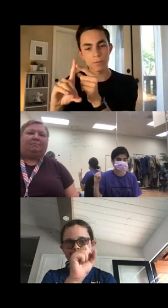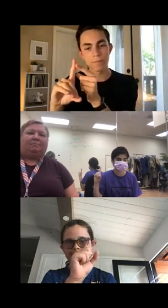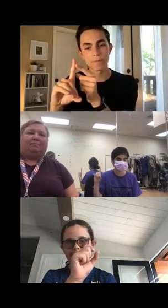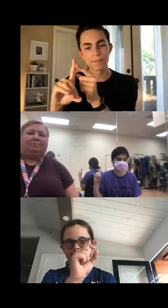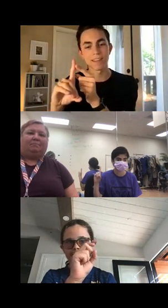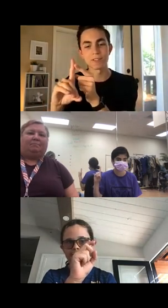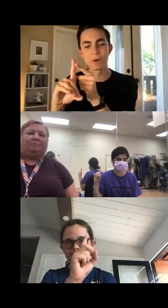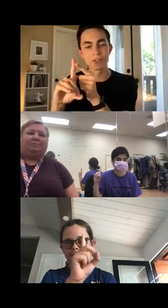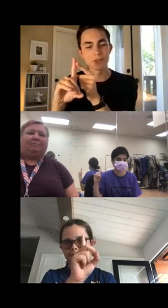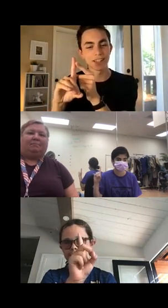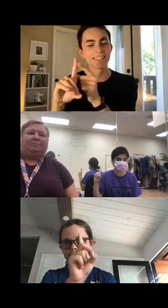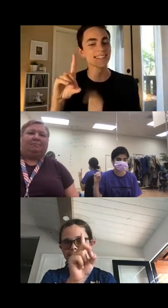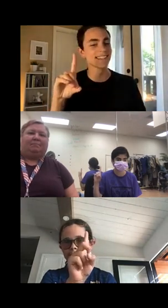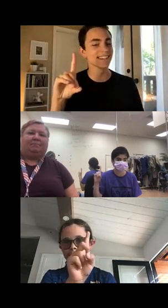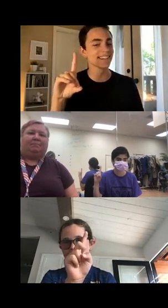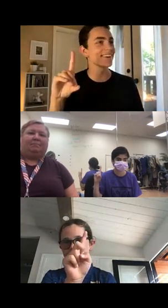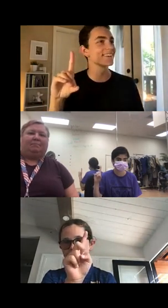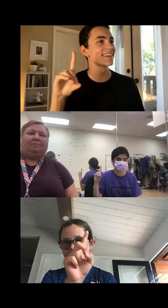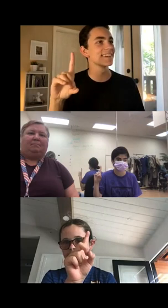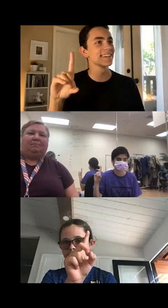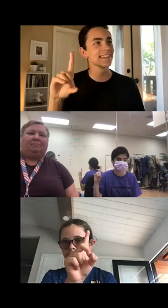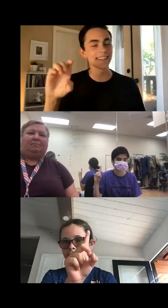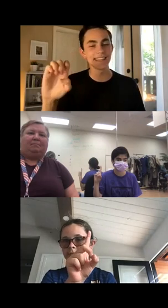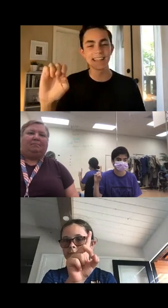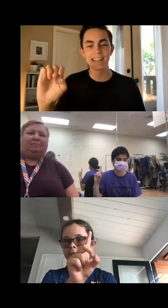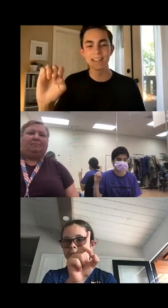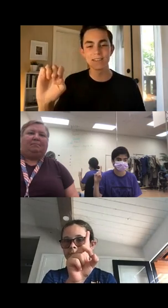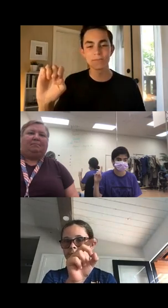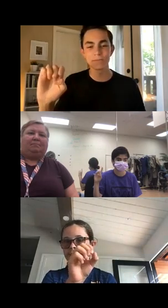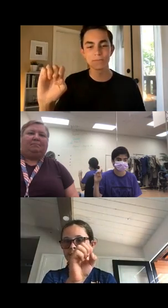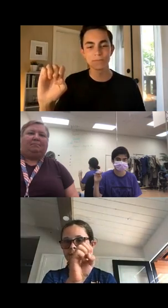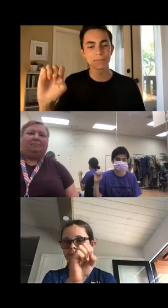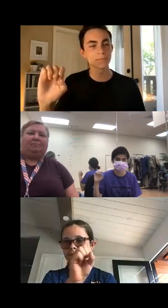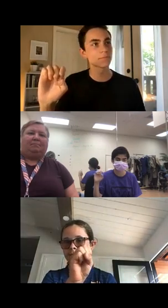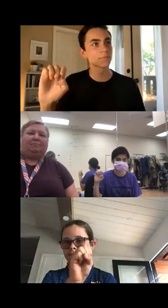up. That one's always tricky. There you go. E,